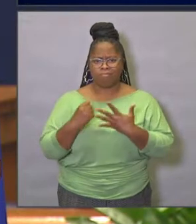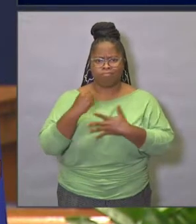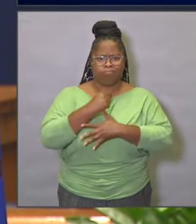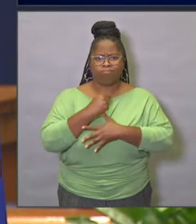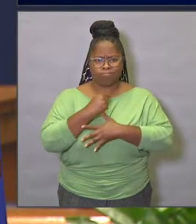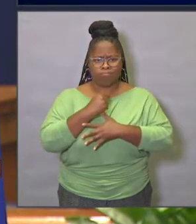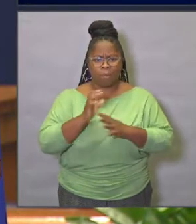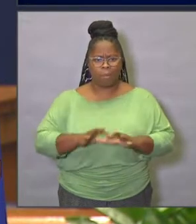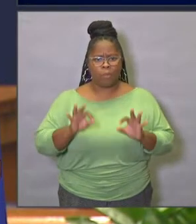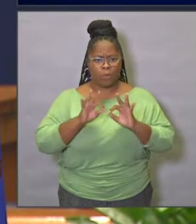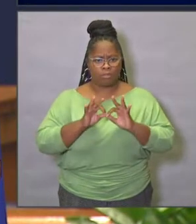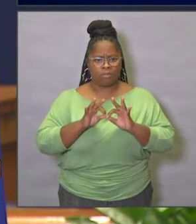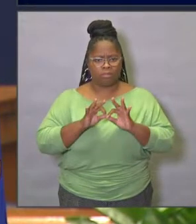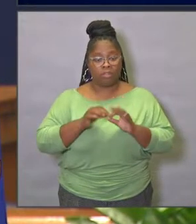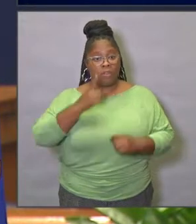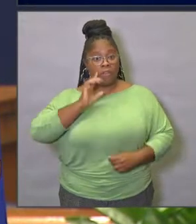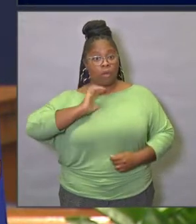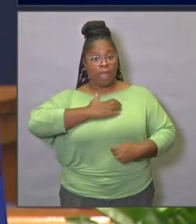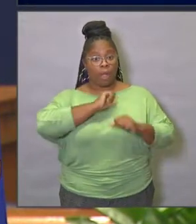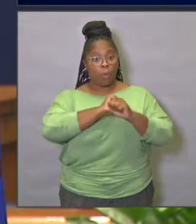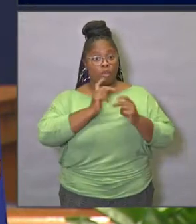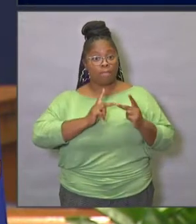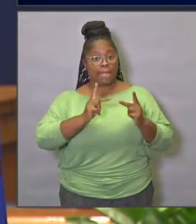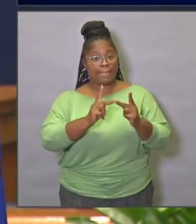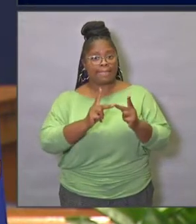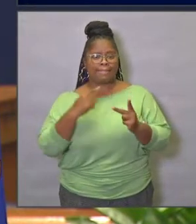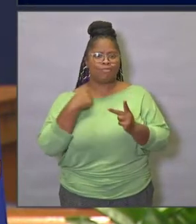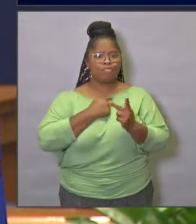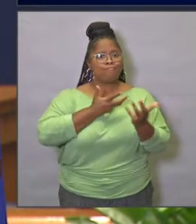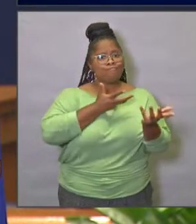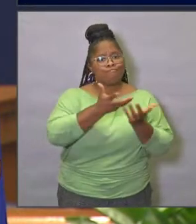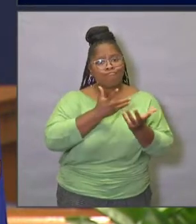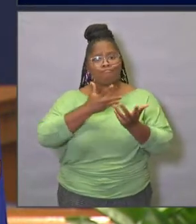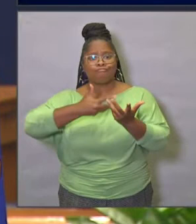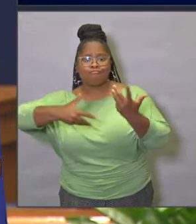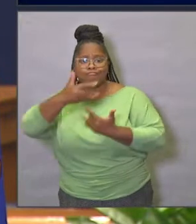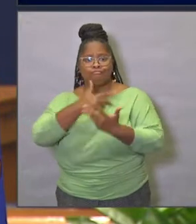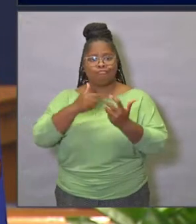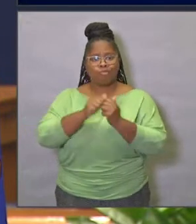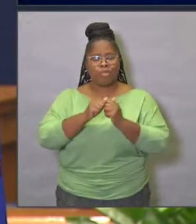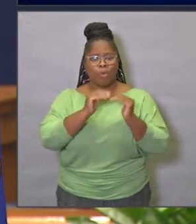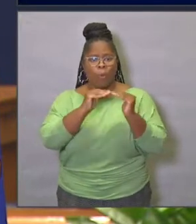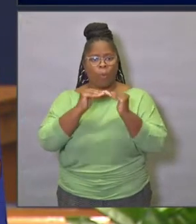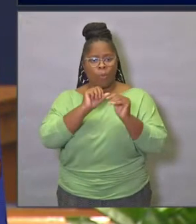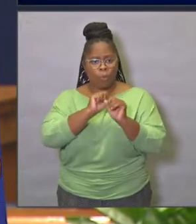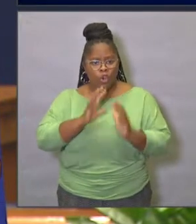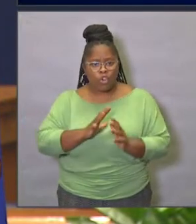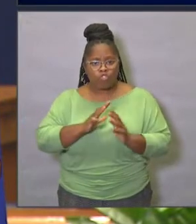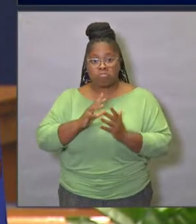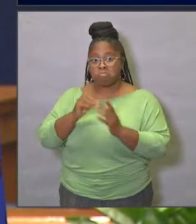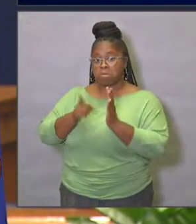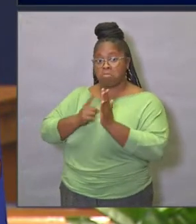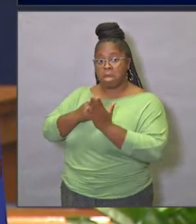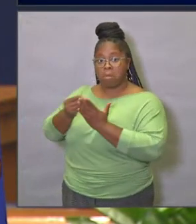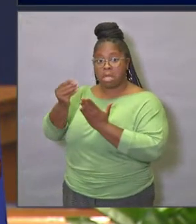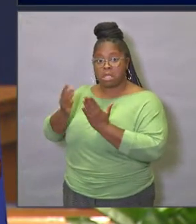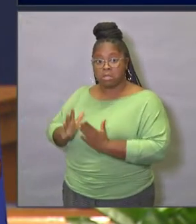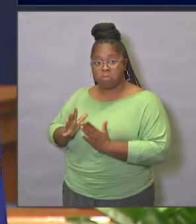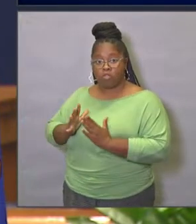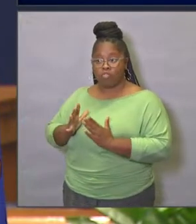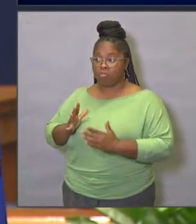importance. At all of our workplaces, we're often with colleagues and sometimes with customers whose exposures